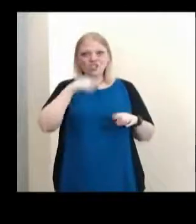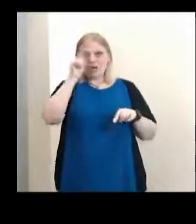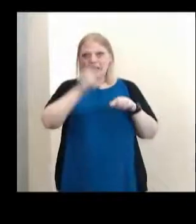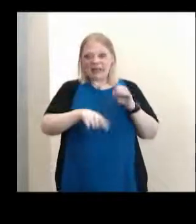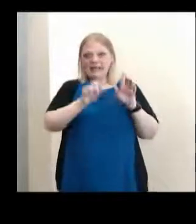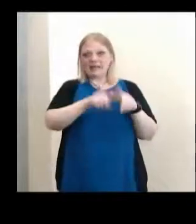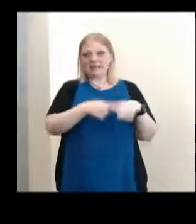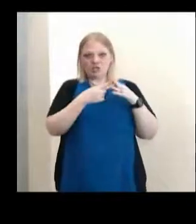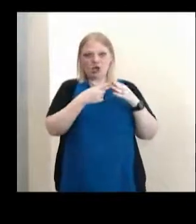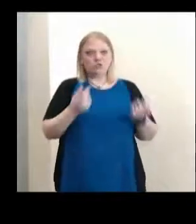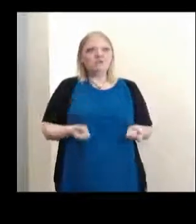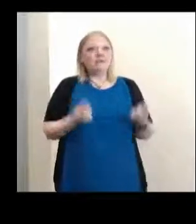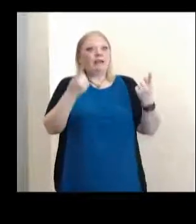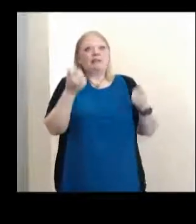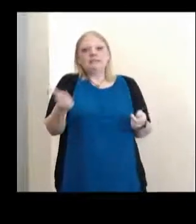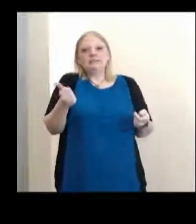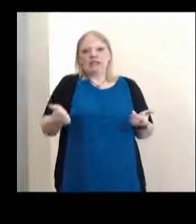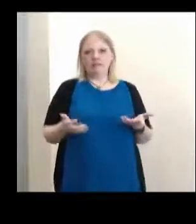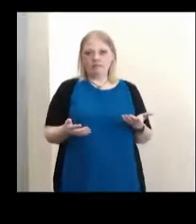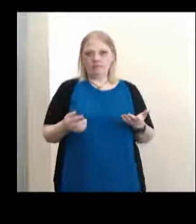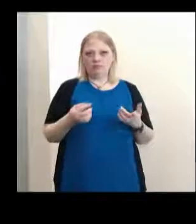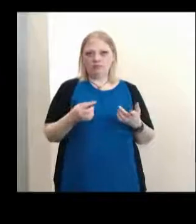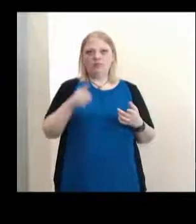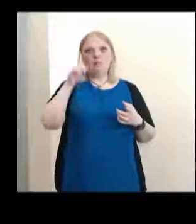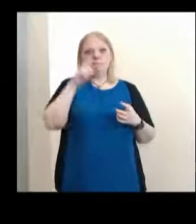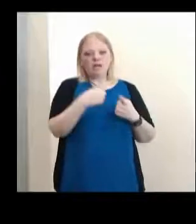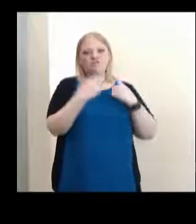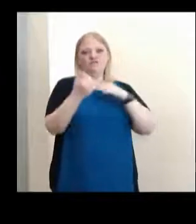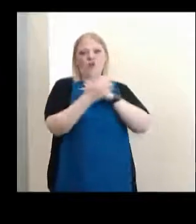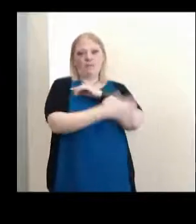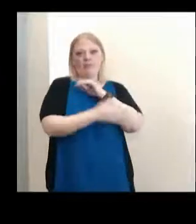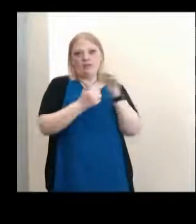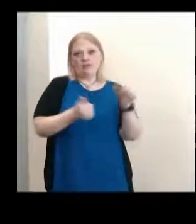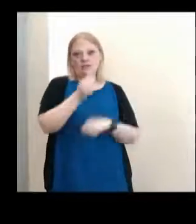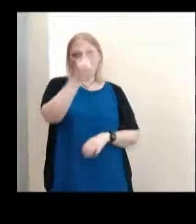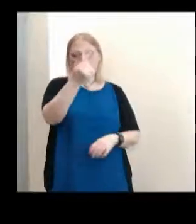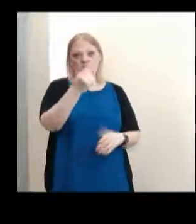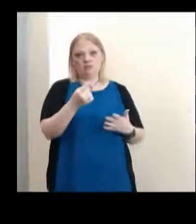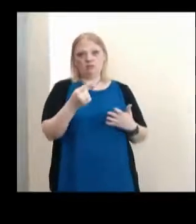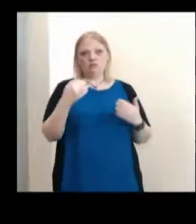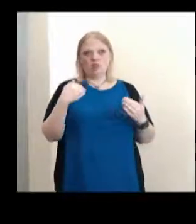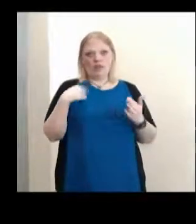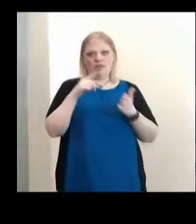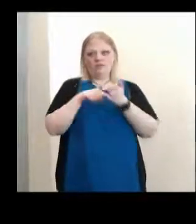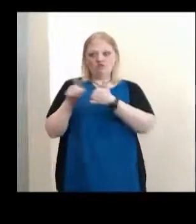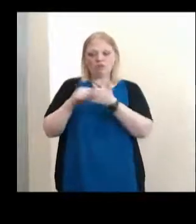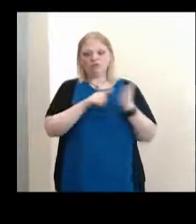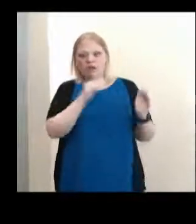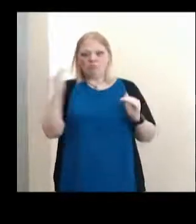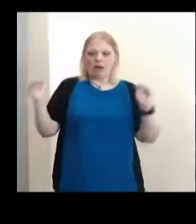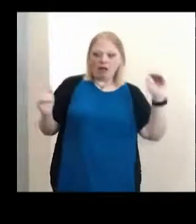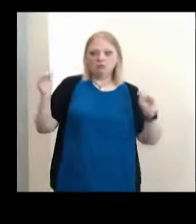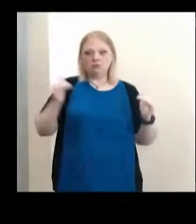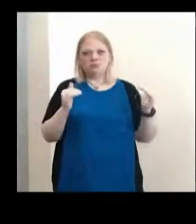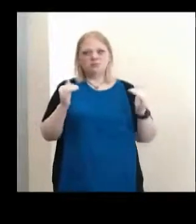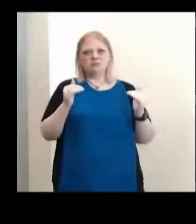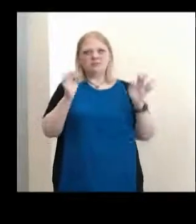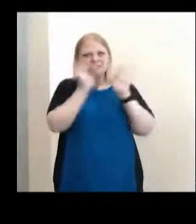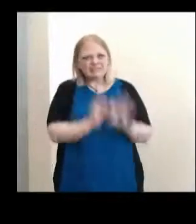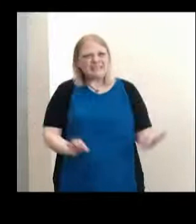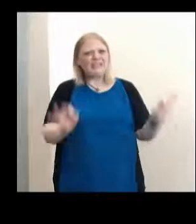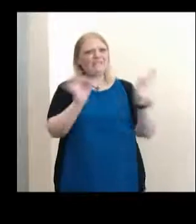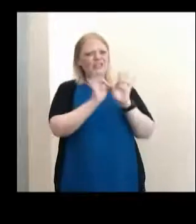start a spending proposal on its own. It has to come from the county executive. So there are checks and balances, significant checks and